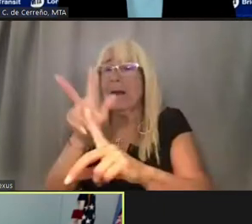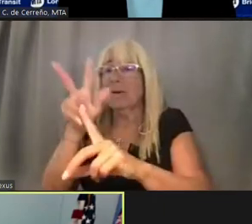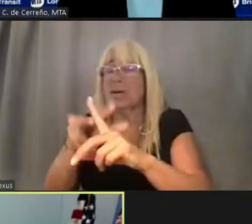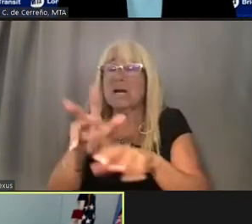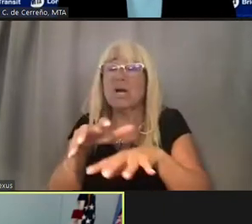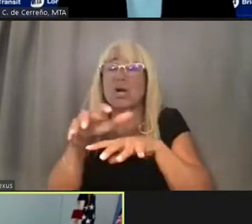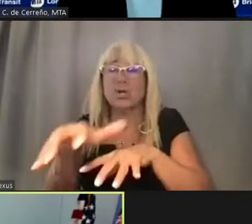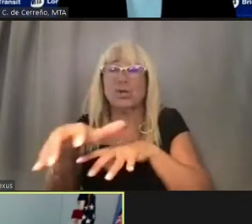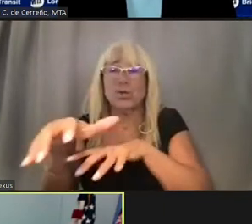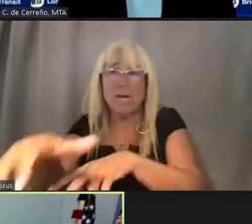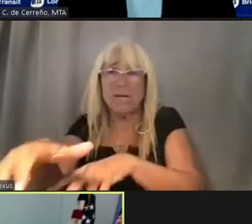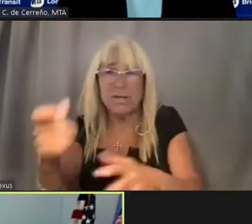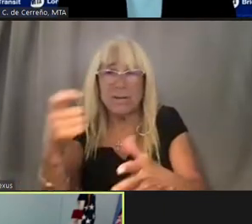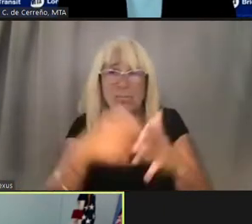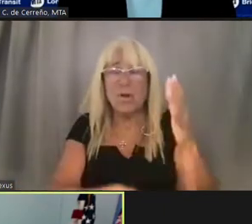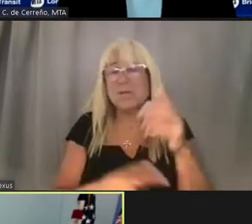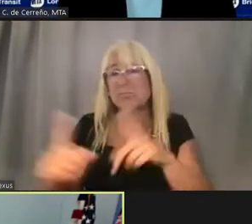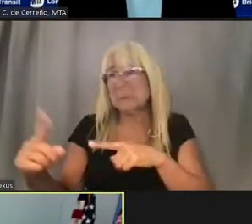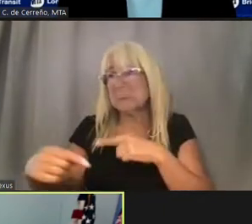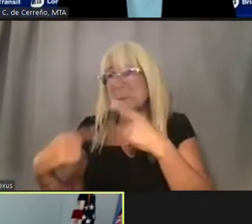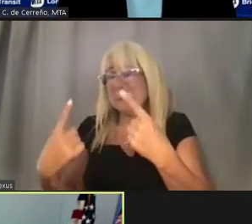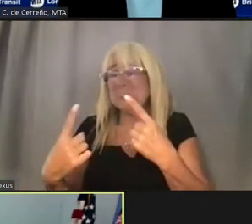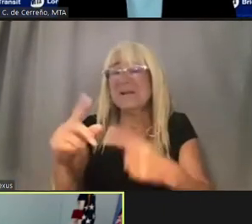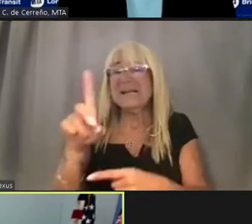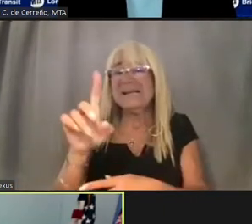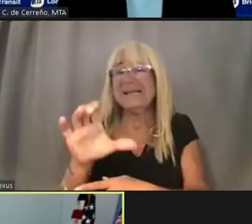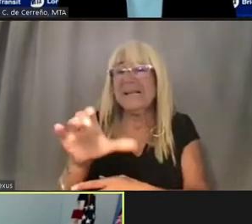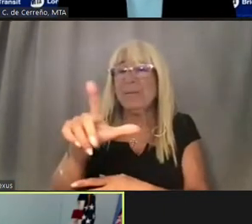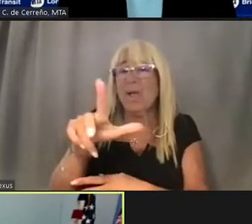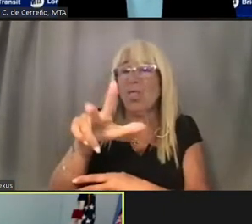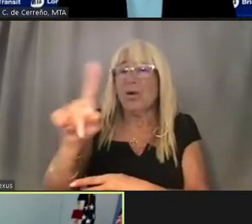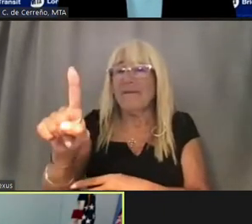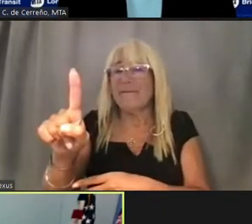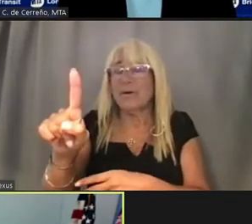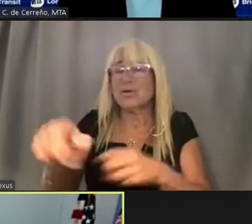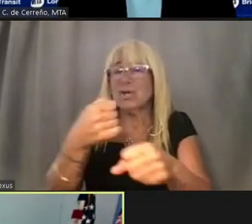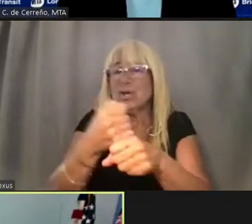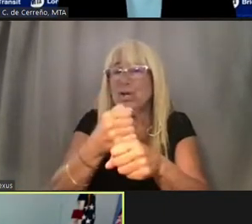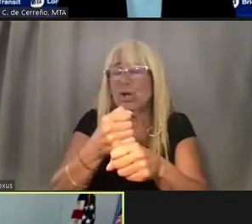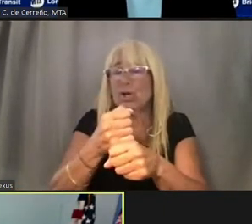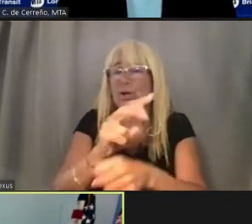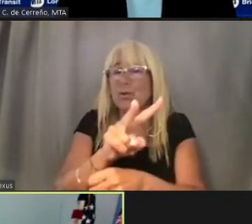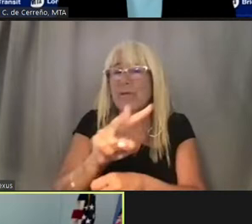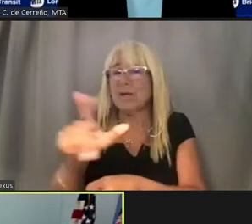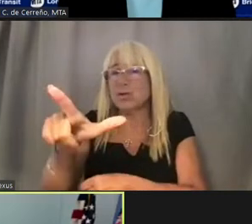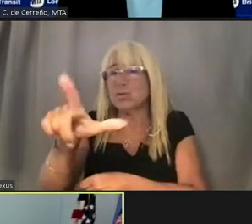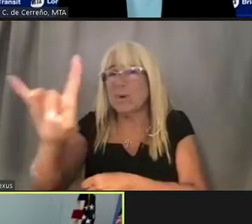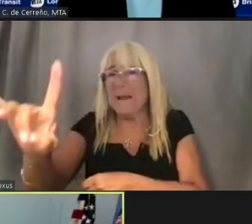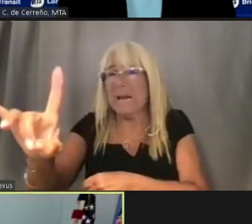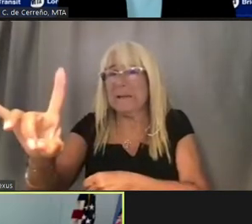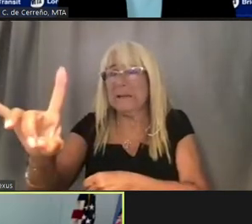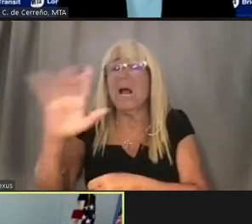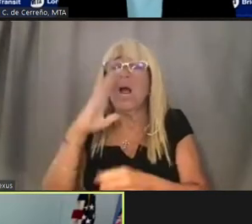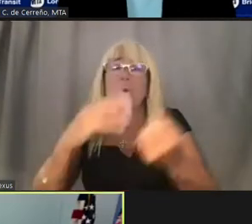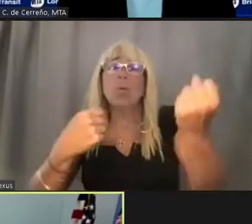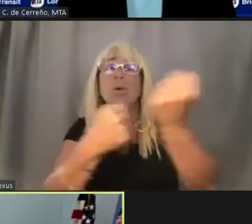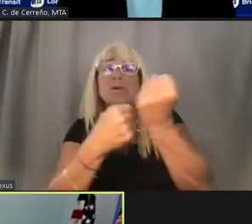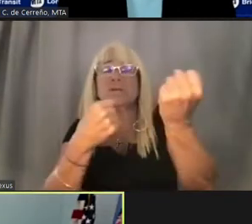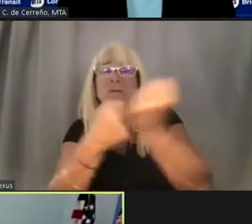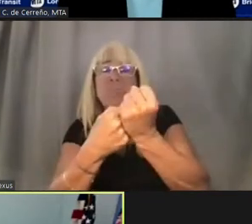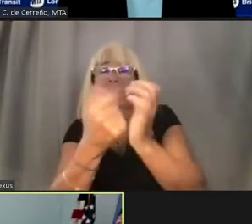pricing through at least December 31st 2028 and a responsible legislation to that